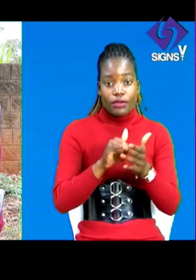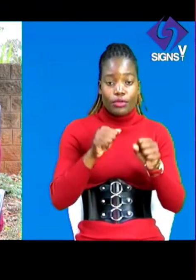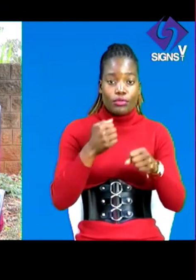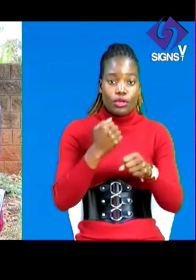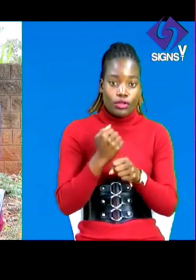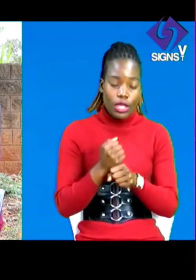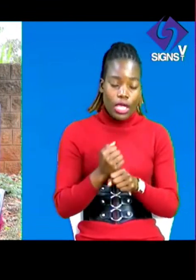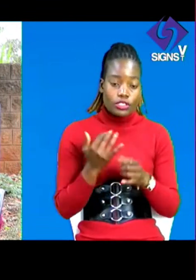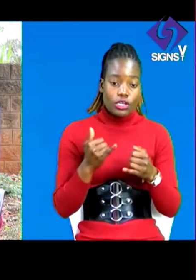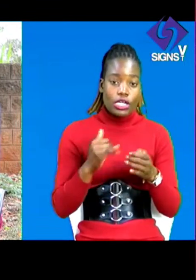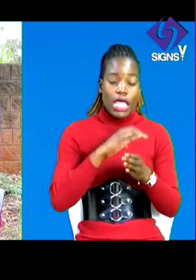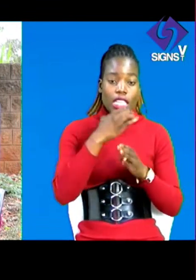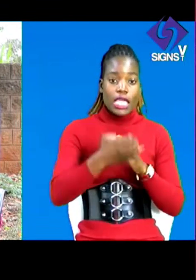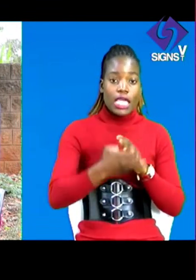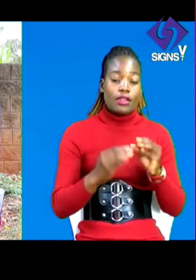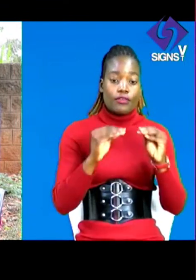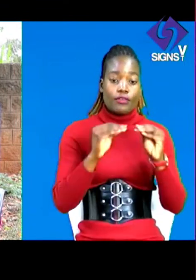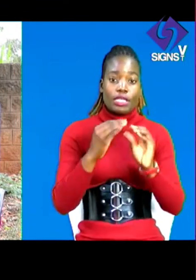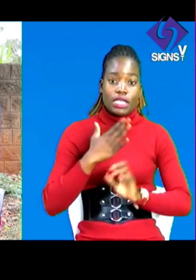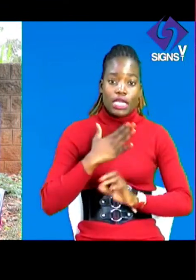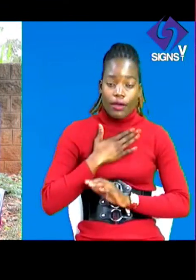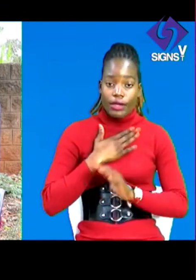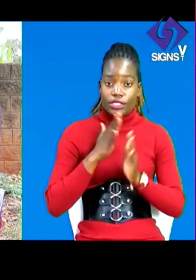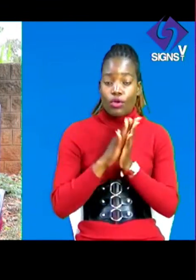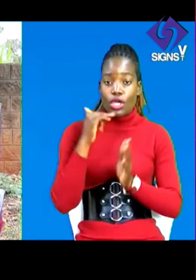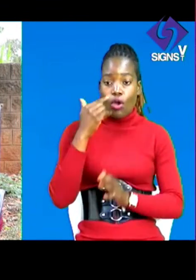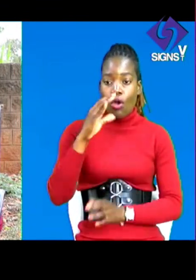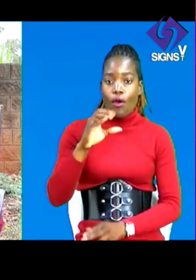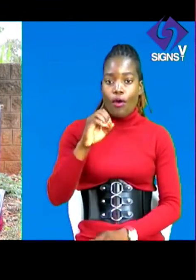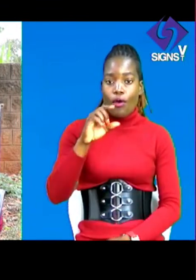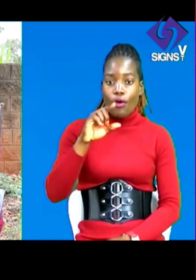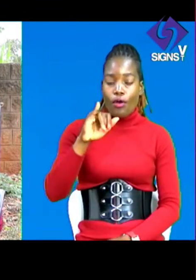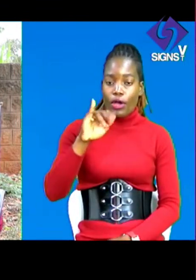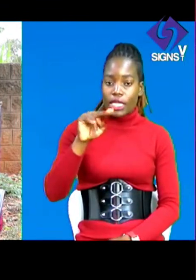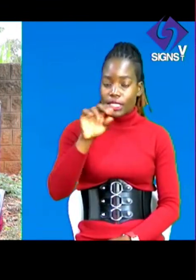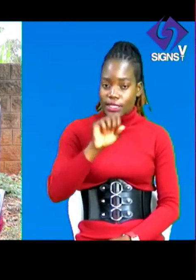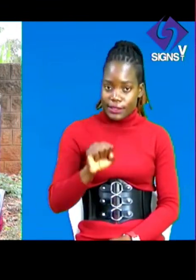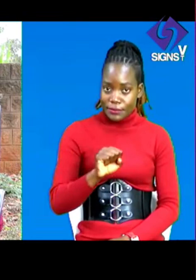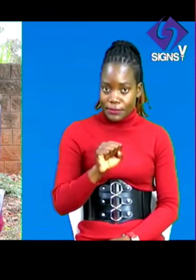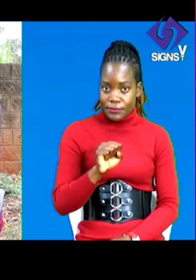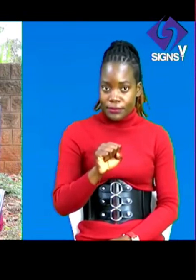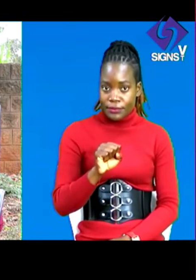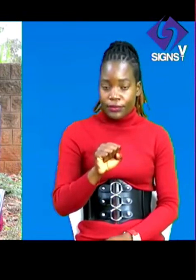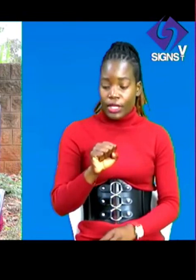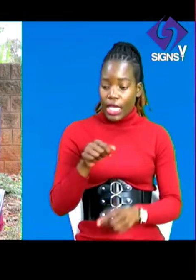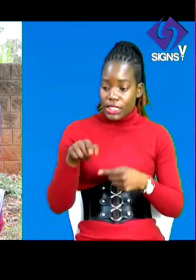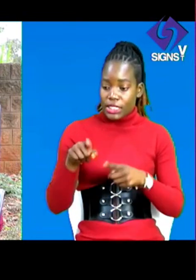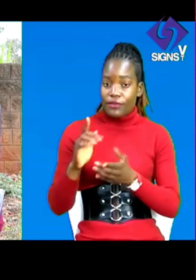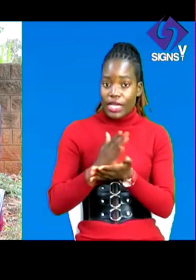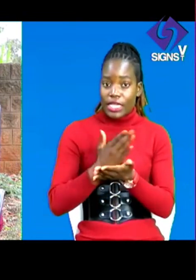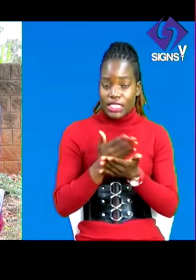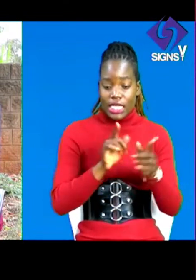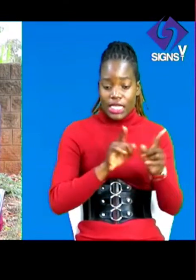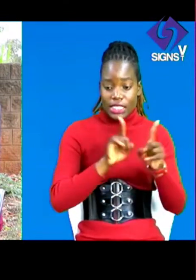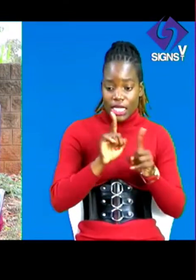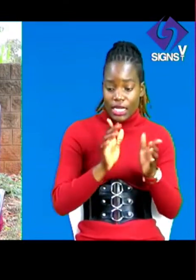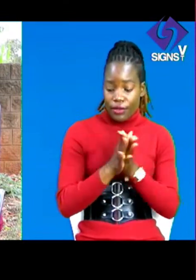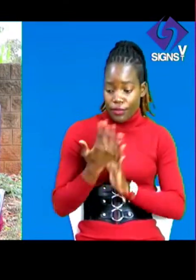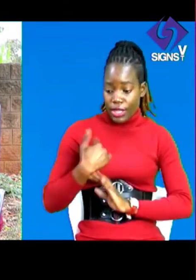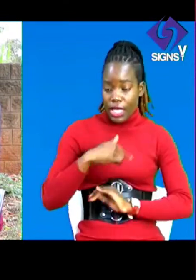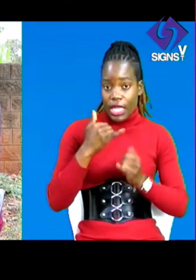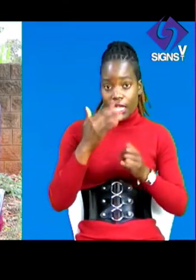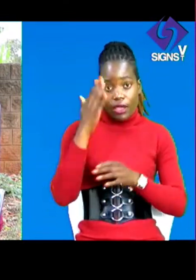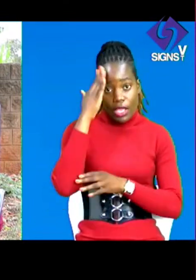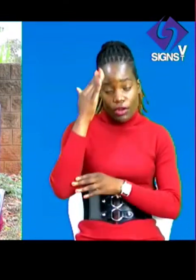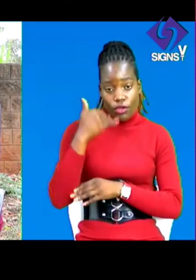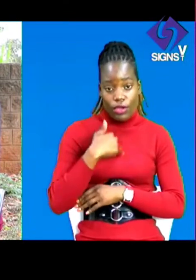So we've come to the end of our session with Collins, and He has shared the journey with us. Now I know. You